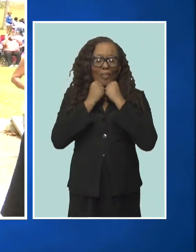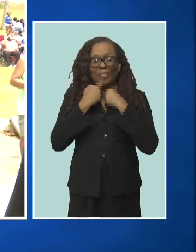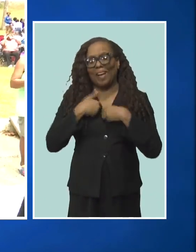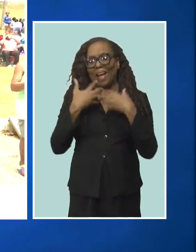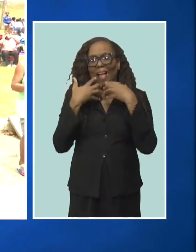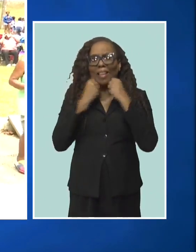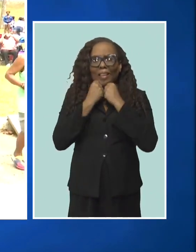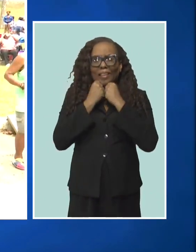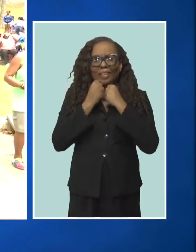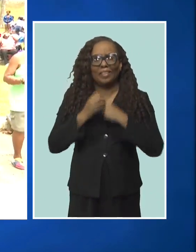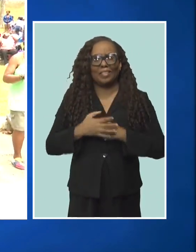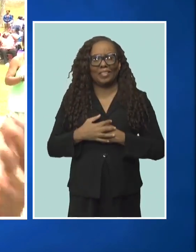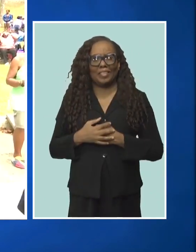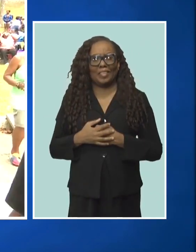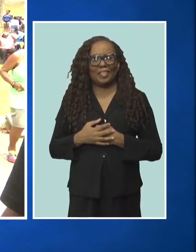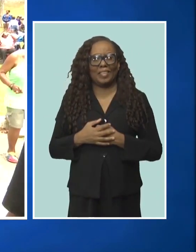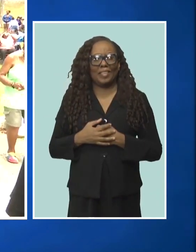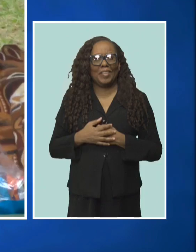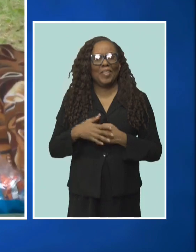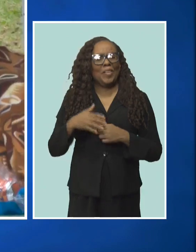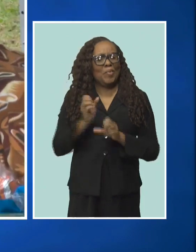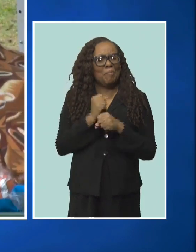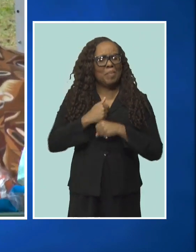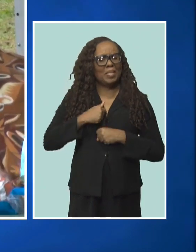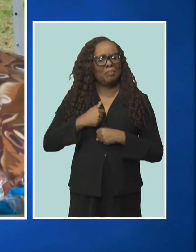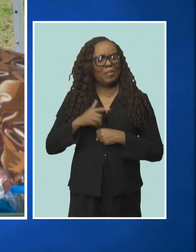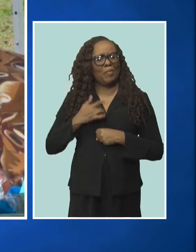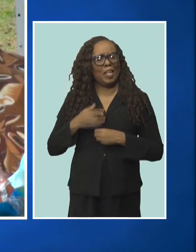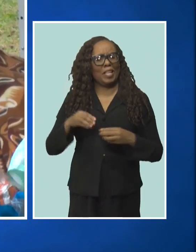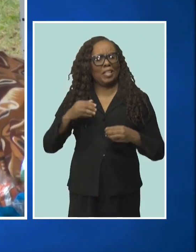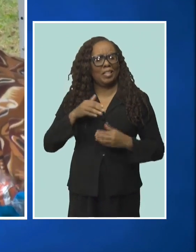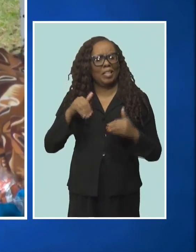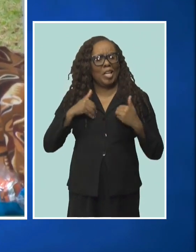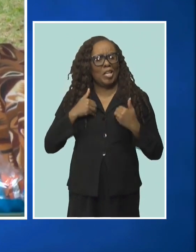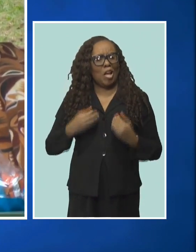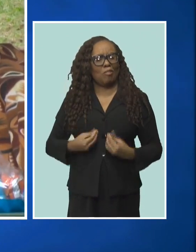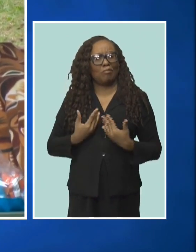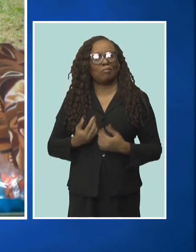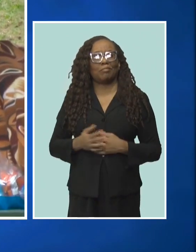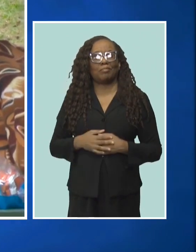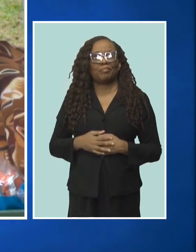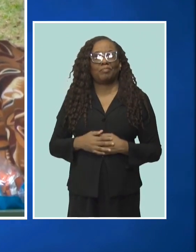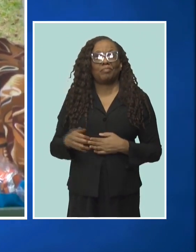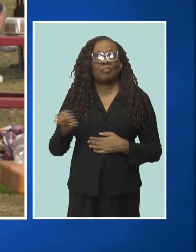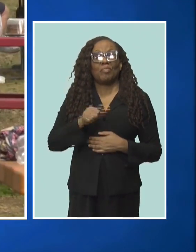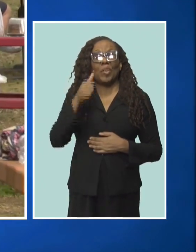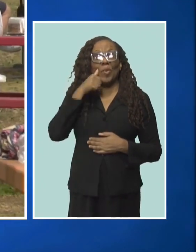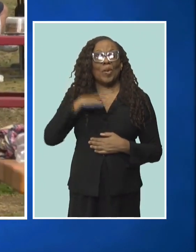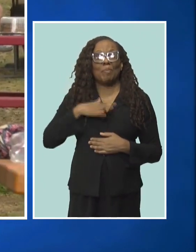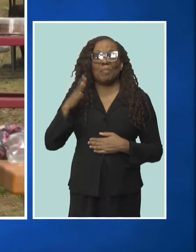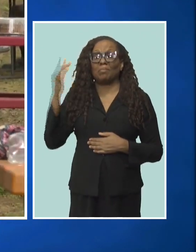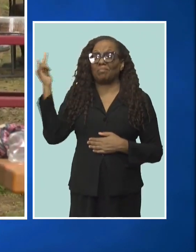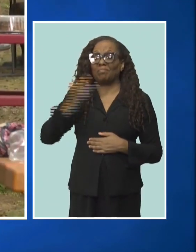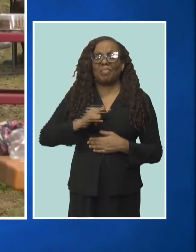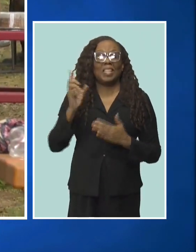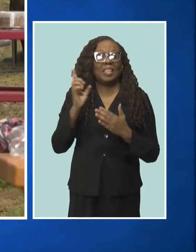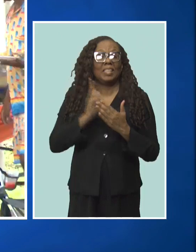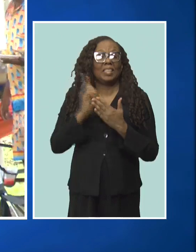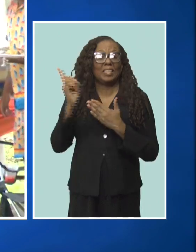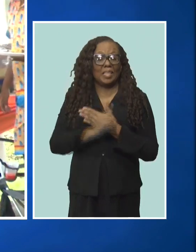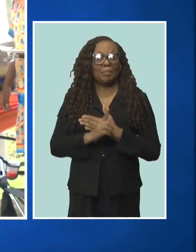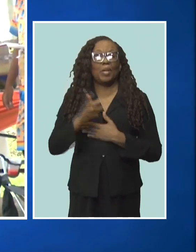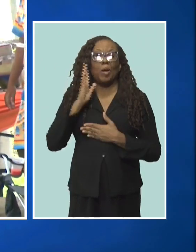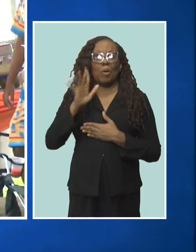just keep me young. United Kingdom born Pamela Griffith arrived on the island in December and is scheduled to leave